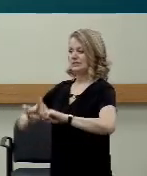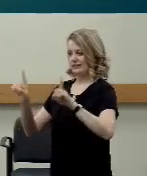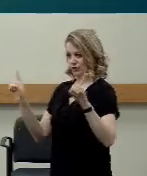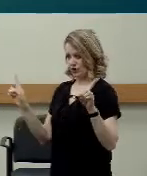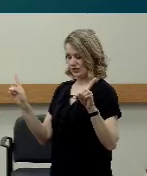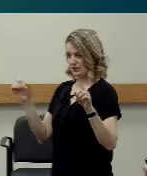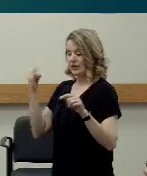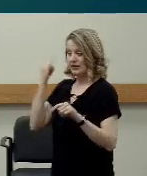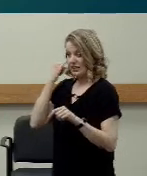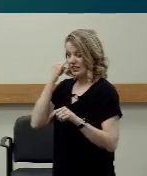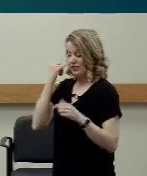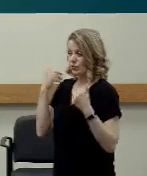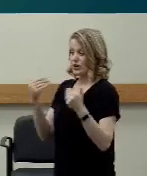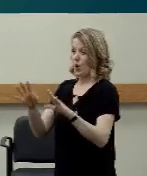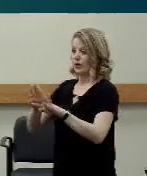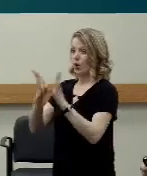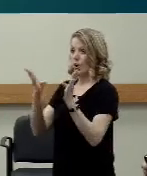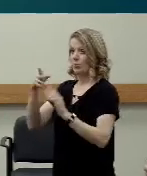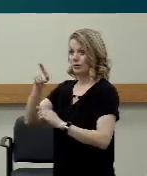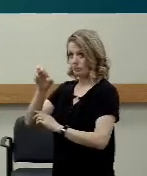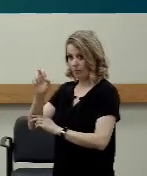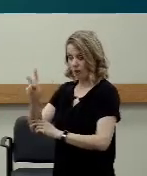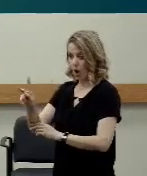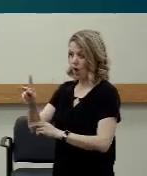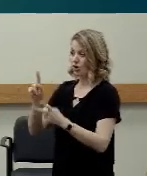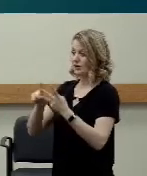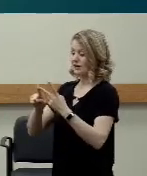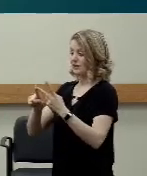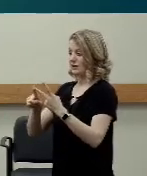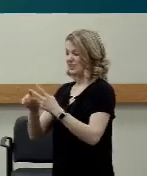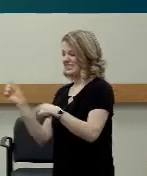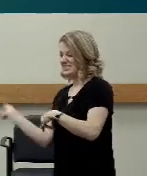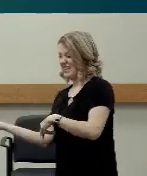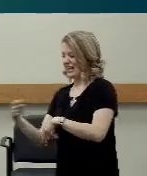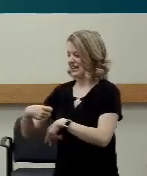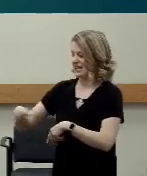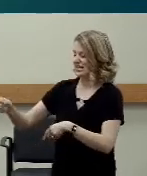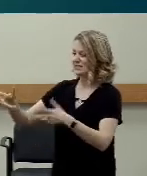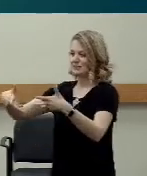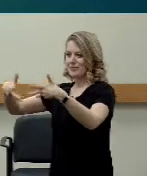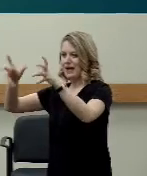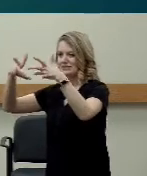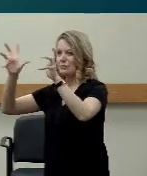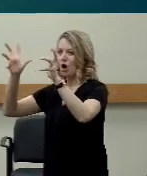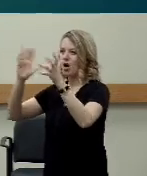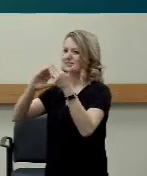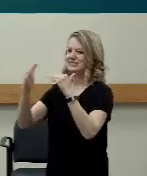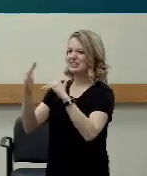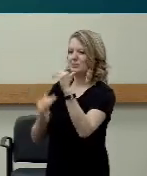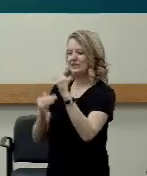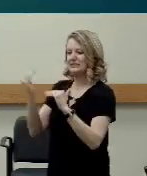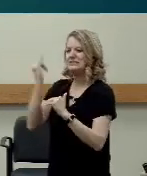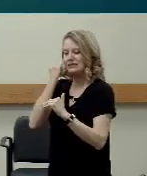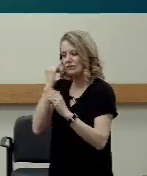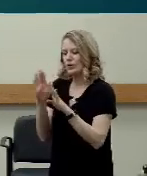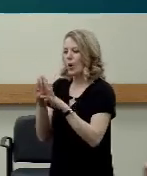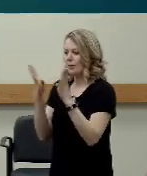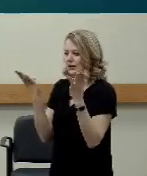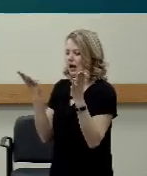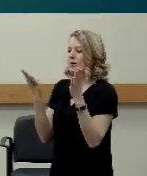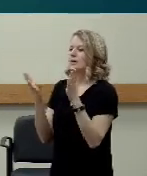If and when we open park, playgrounds, tennis courts, basketball courts, city buildings, we will do